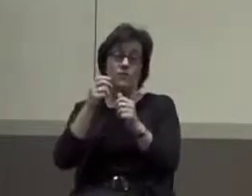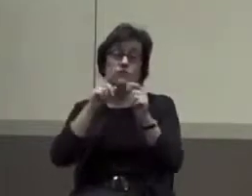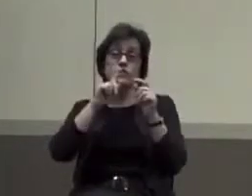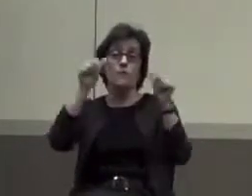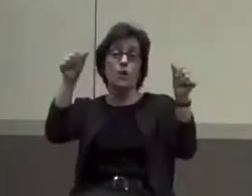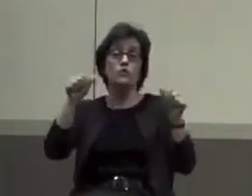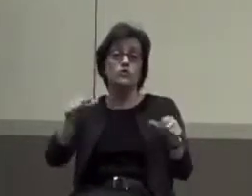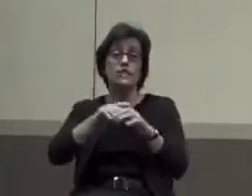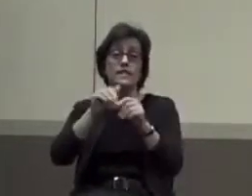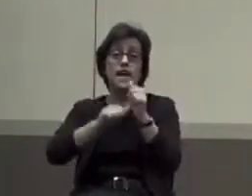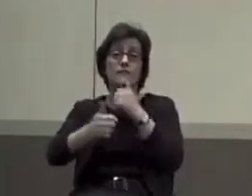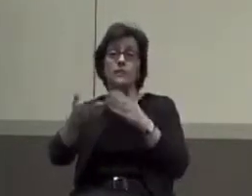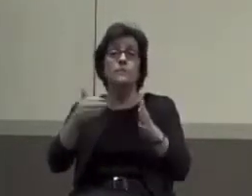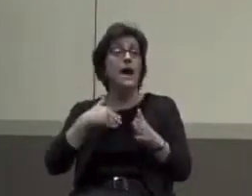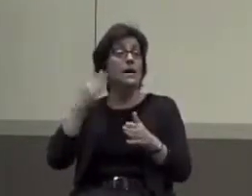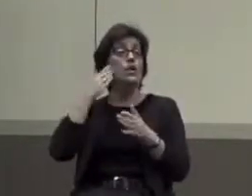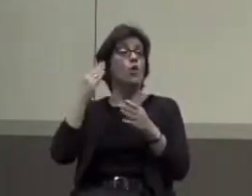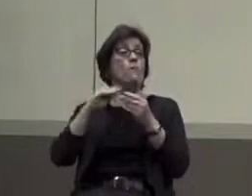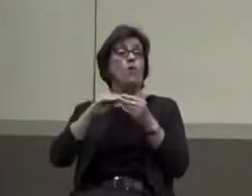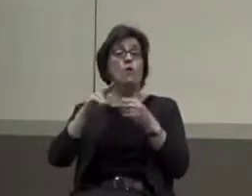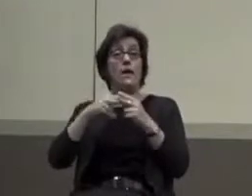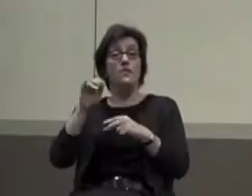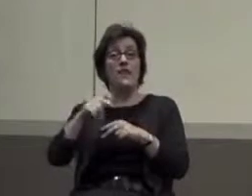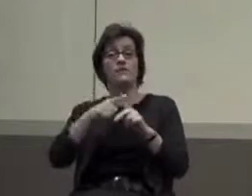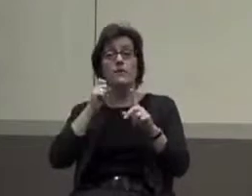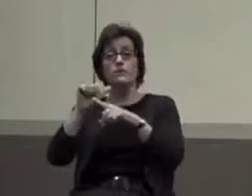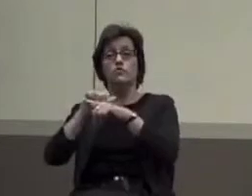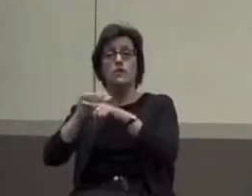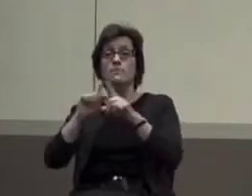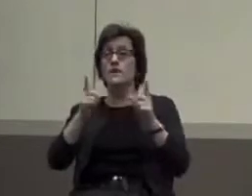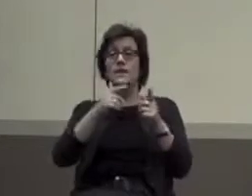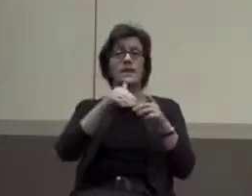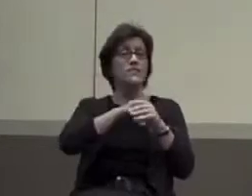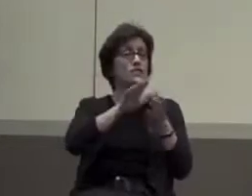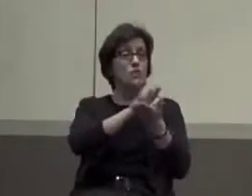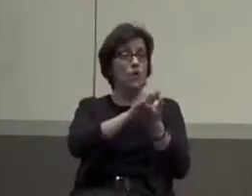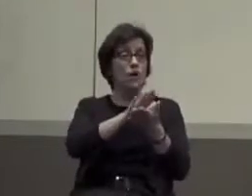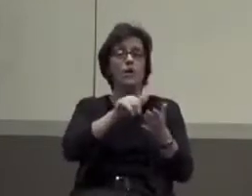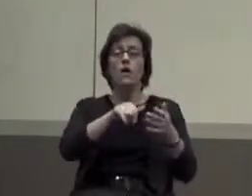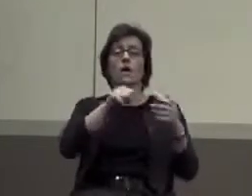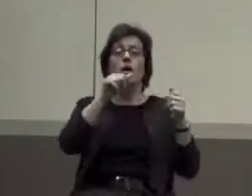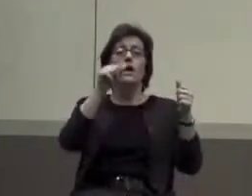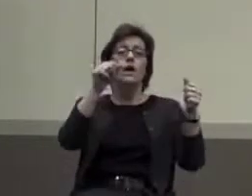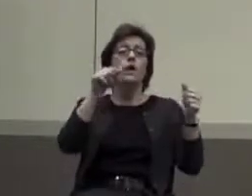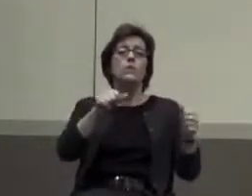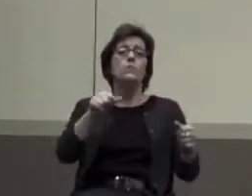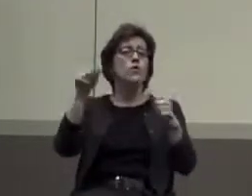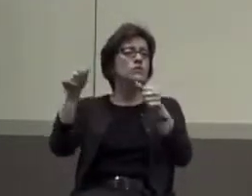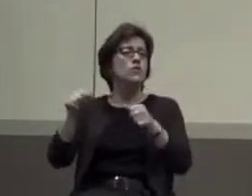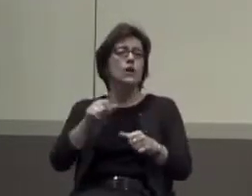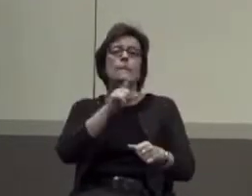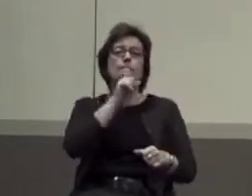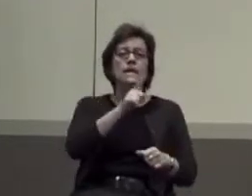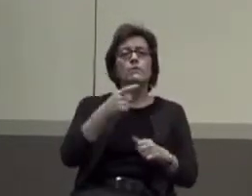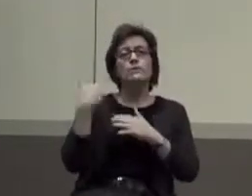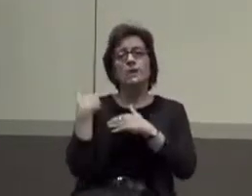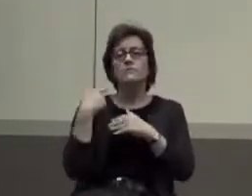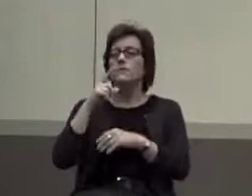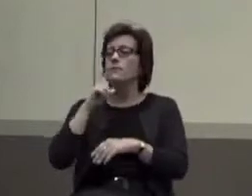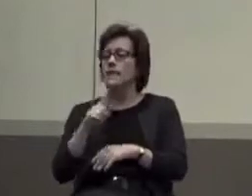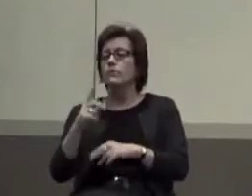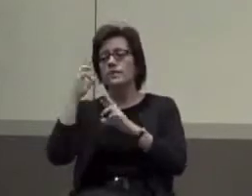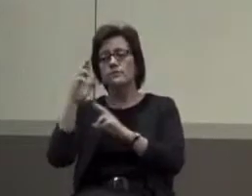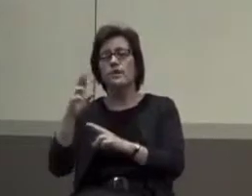just from training. But really in that school, there's just a poster in each room. Be responsible, be respectful, be safe. That's